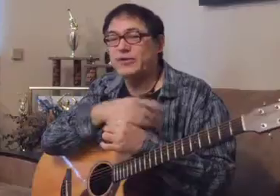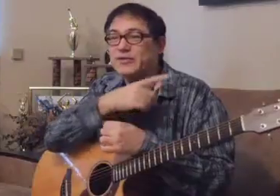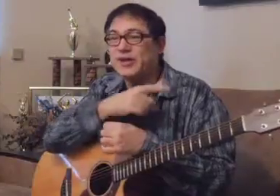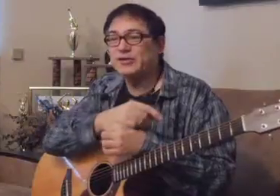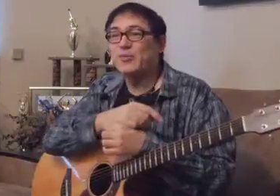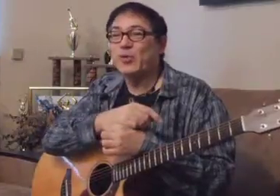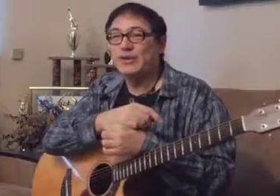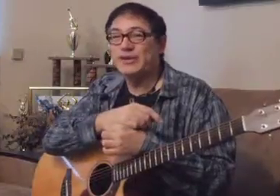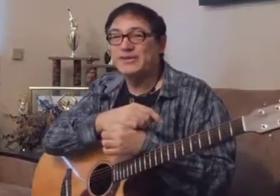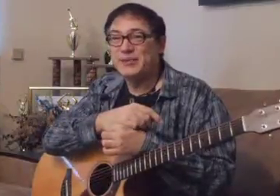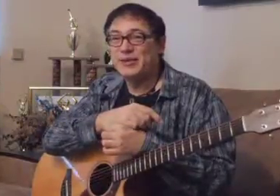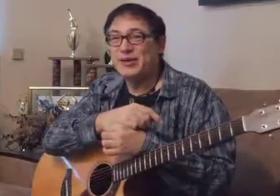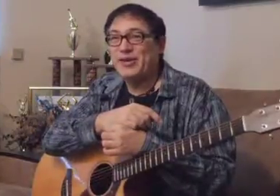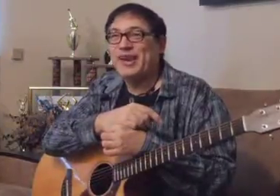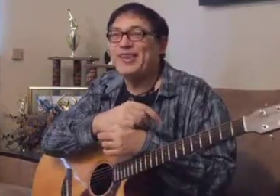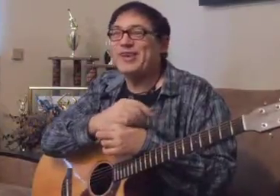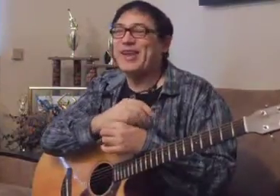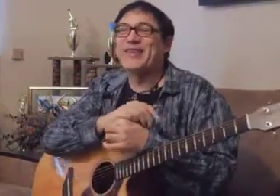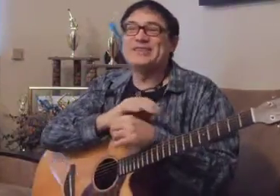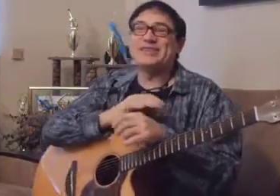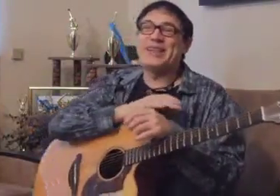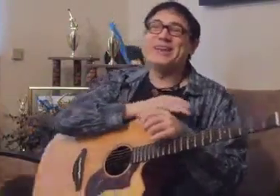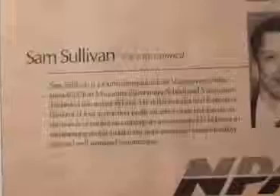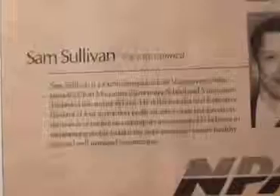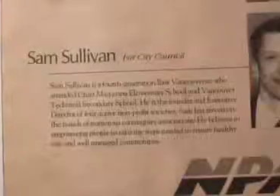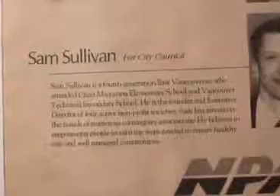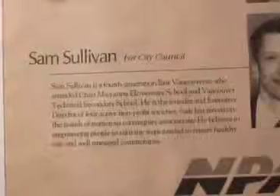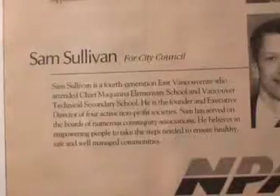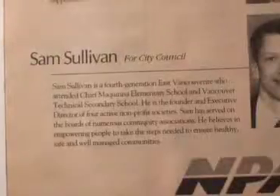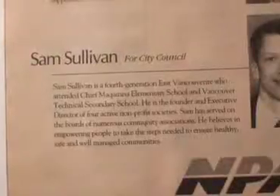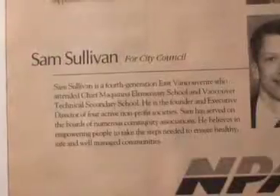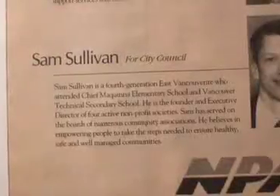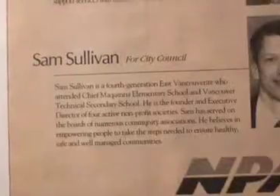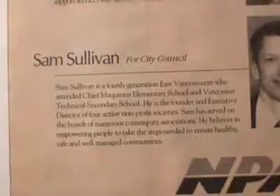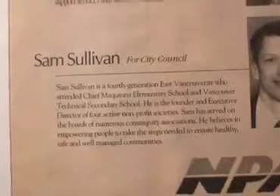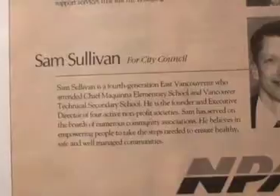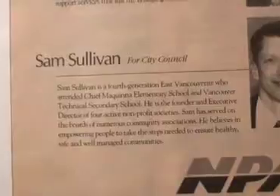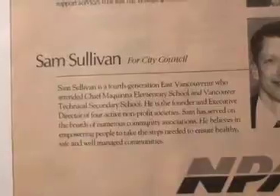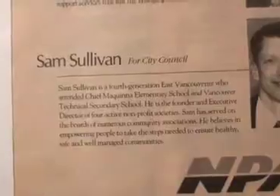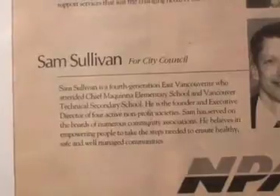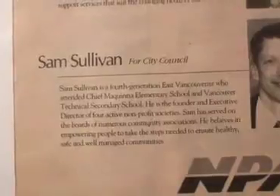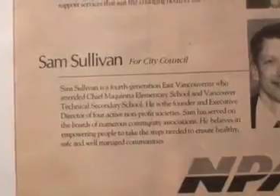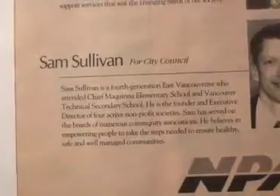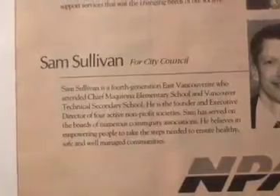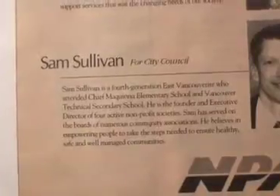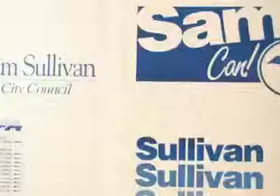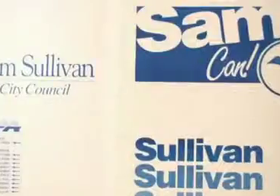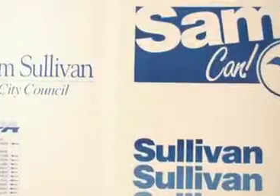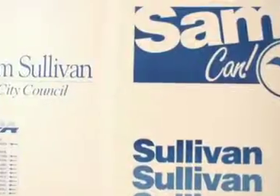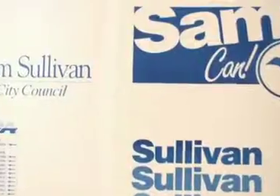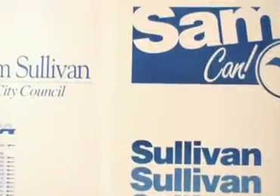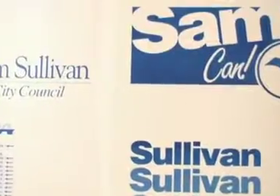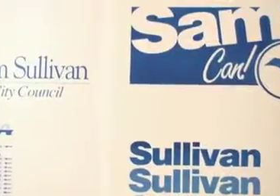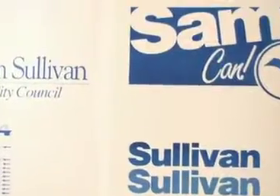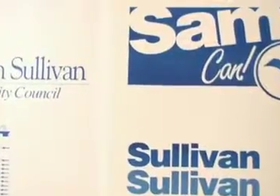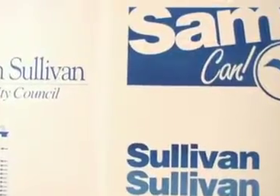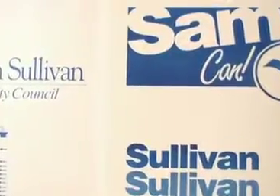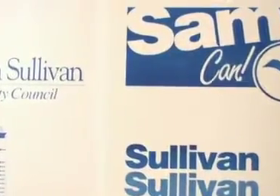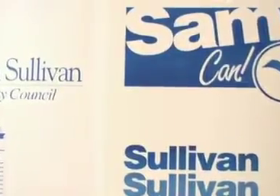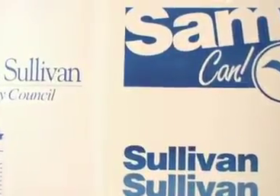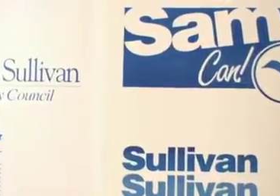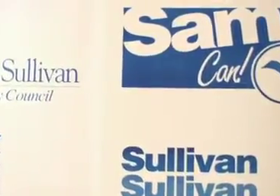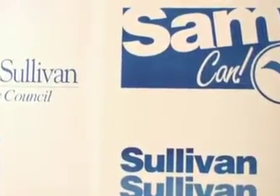and these two guys are morally disabled. So I think that was his angle, right? Yeah, it's too bad Sam won in politics and